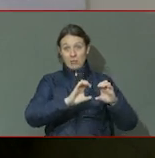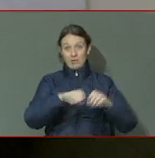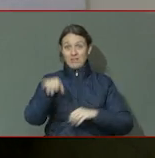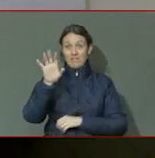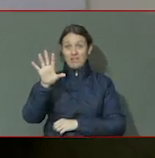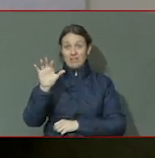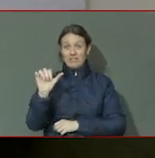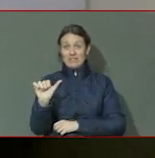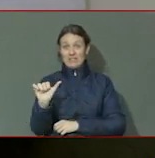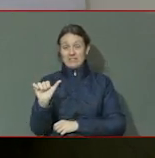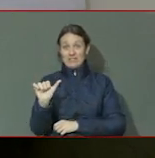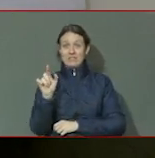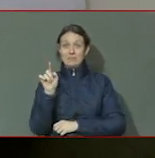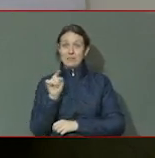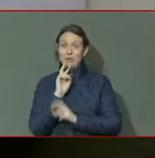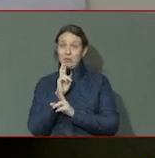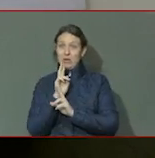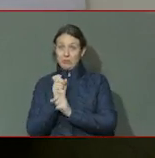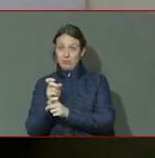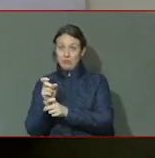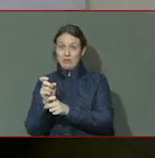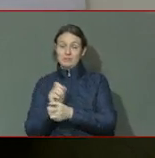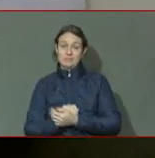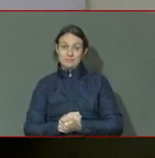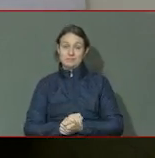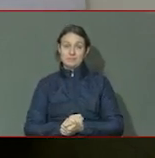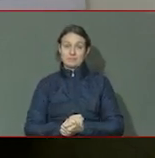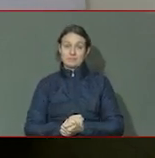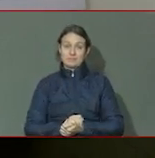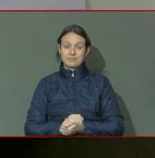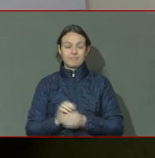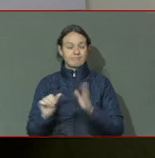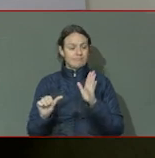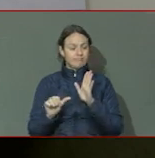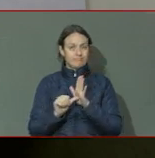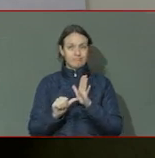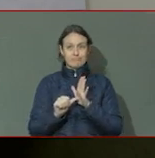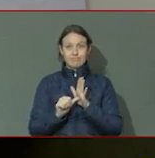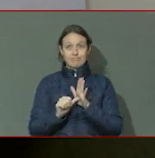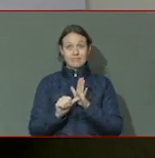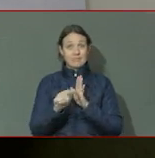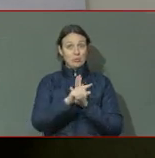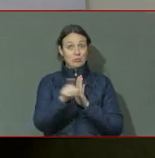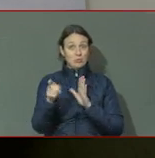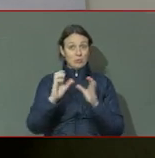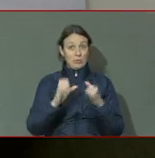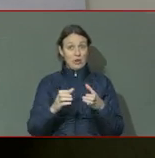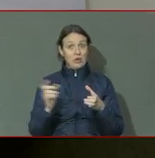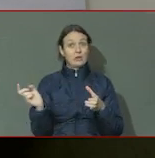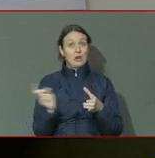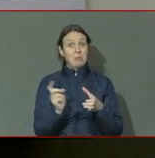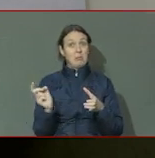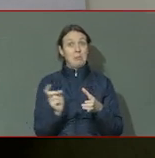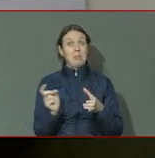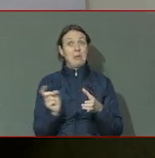and 6 will be reaction rate and chemical equilibrium. So it's very important now that you still attend the classes, because